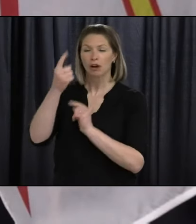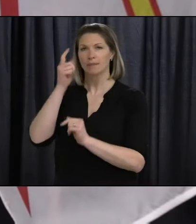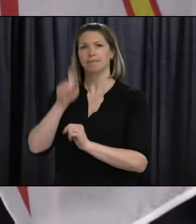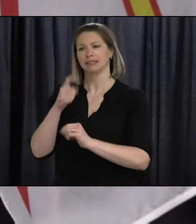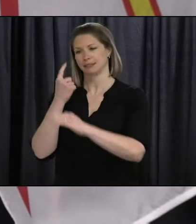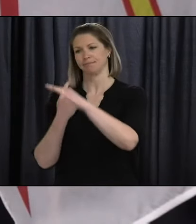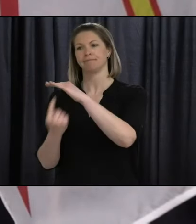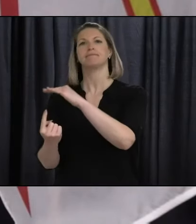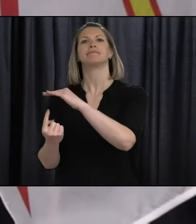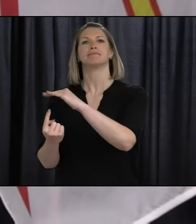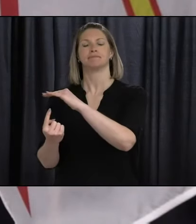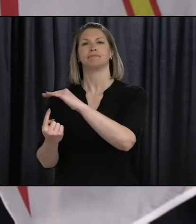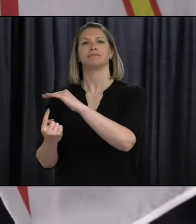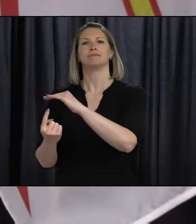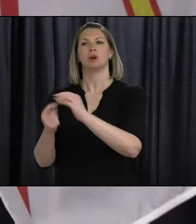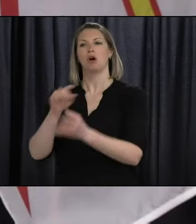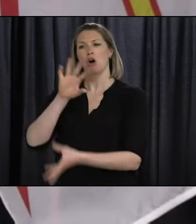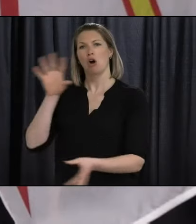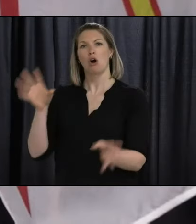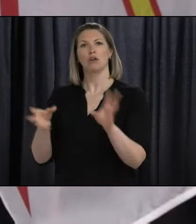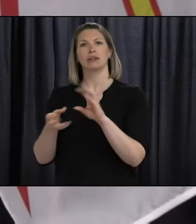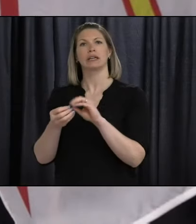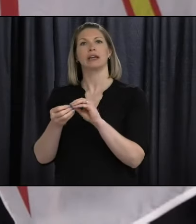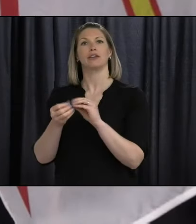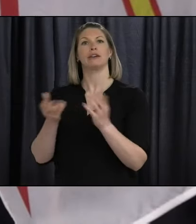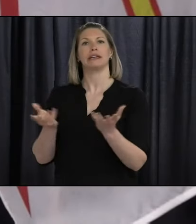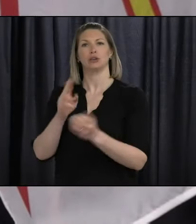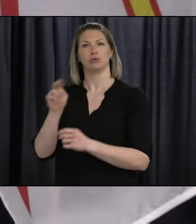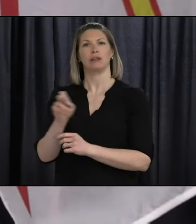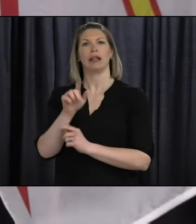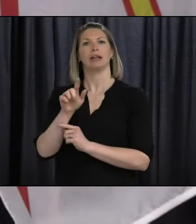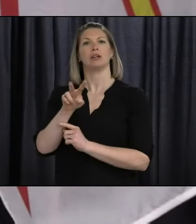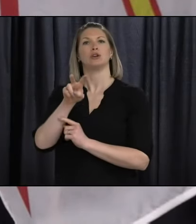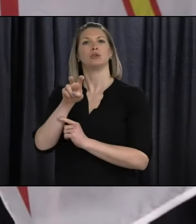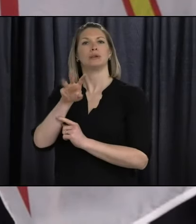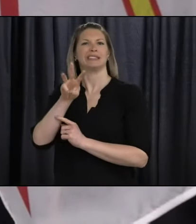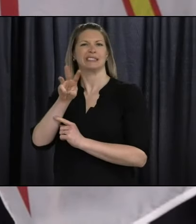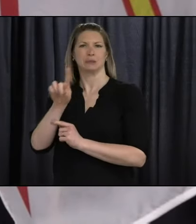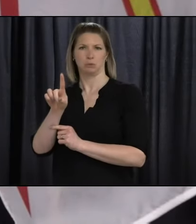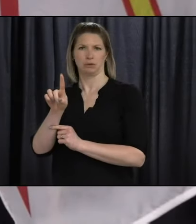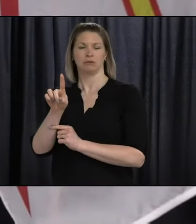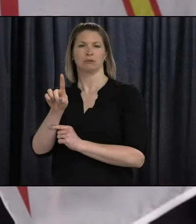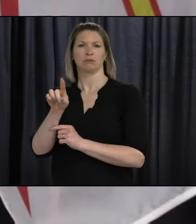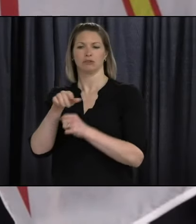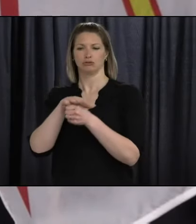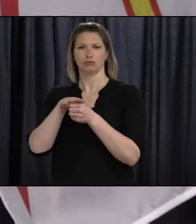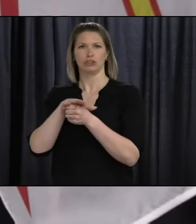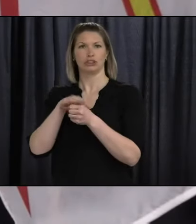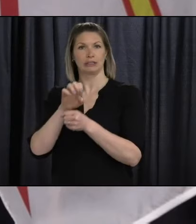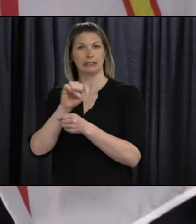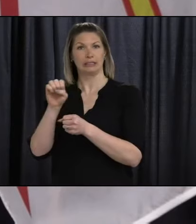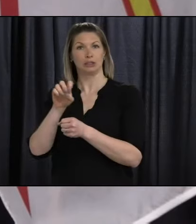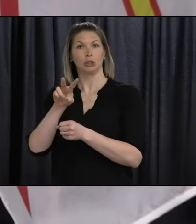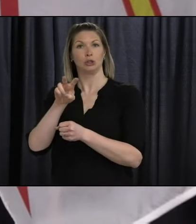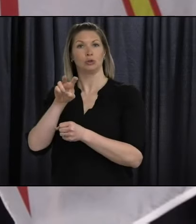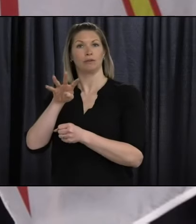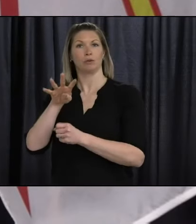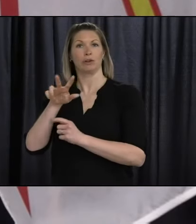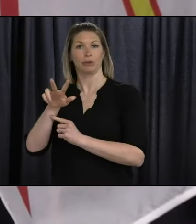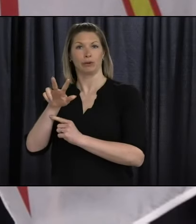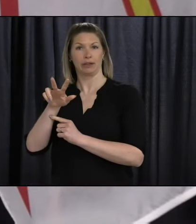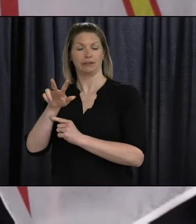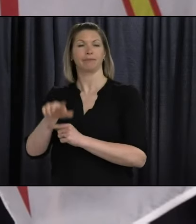to quarantine. The total number of cases in our province is now 261. By region, we have 243 cases